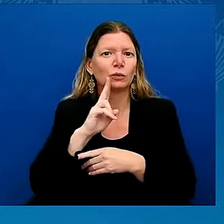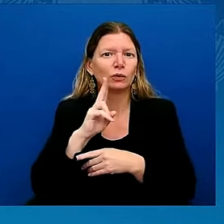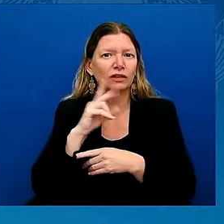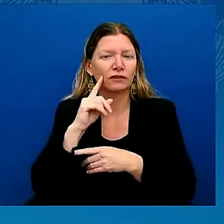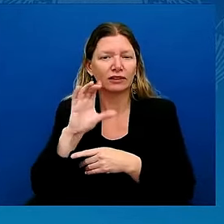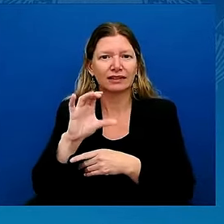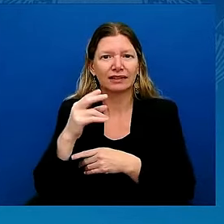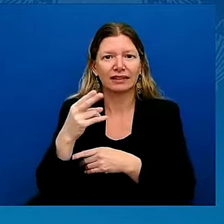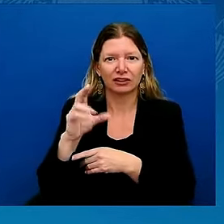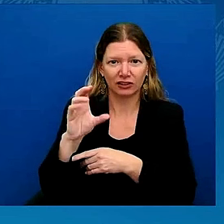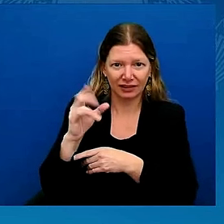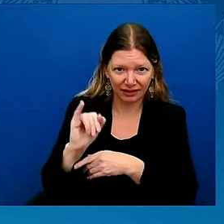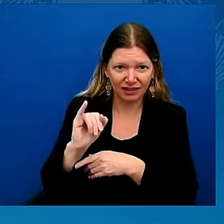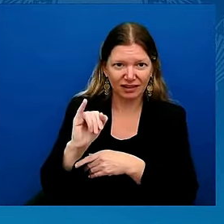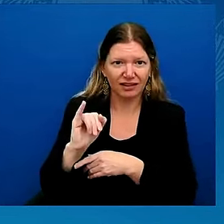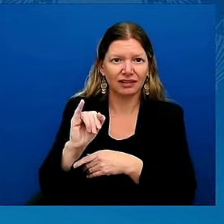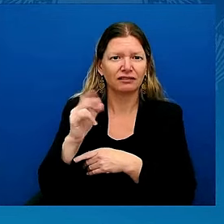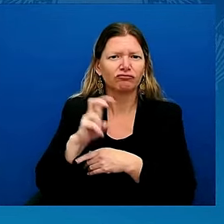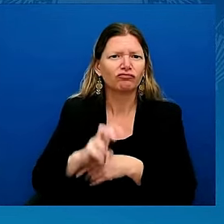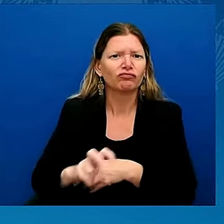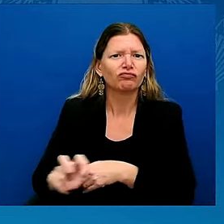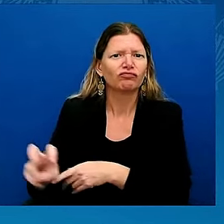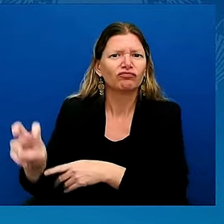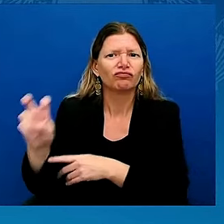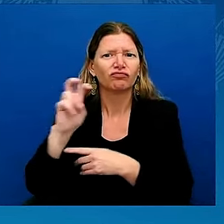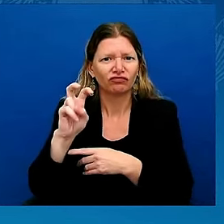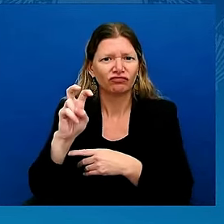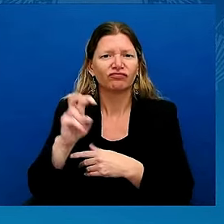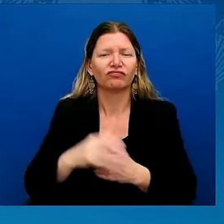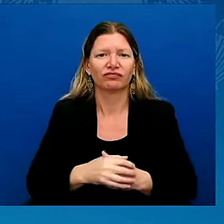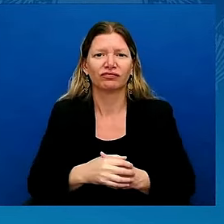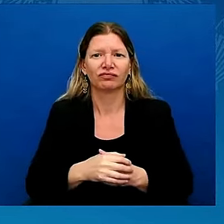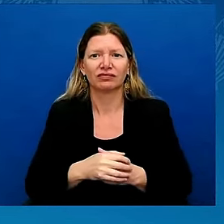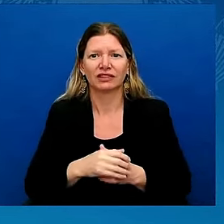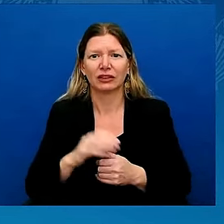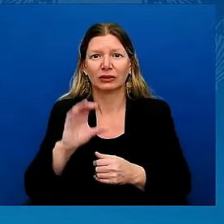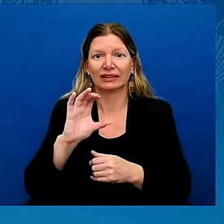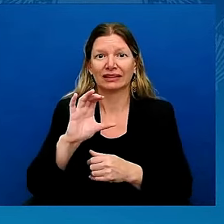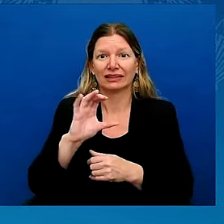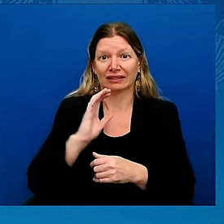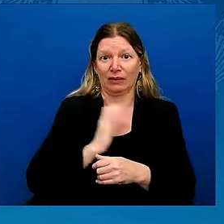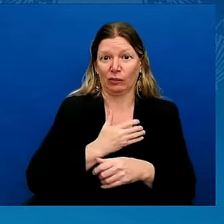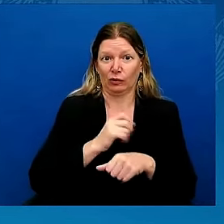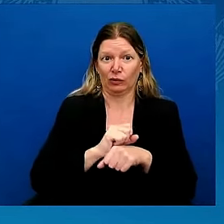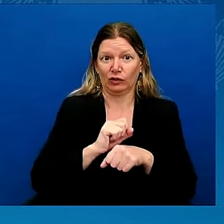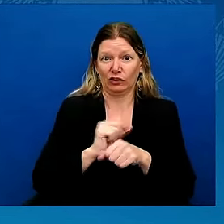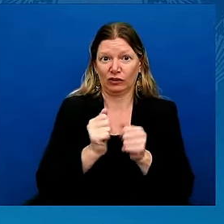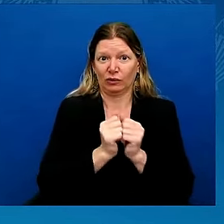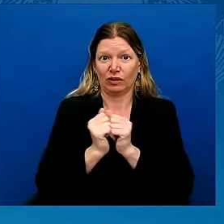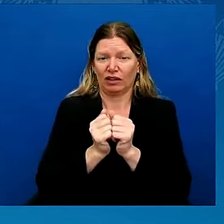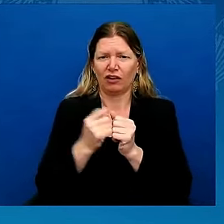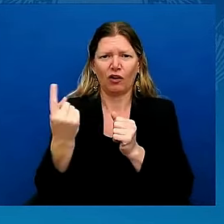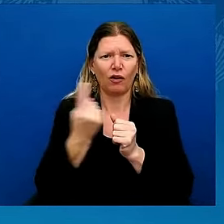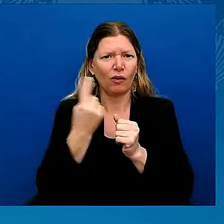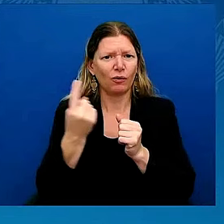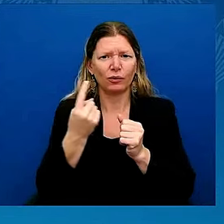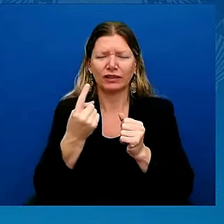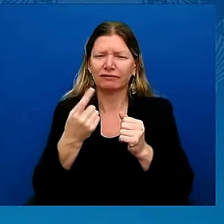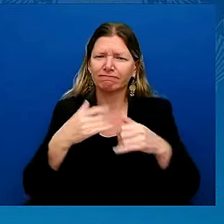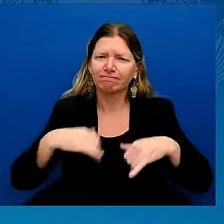say that CHC, our work together, has always been guided by shared values and by a shared